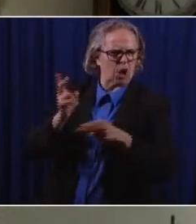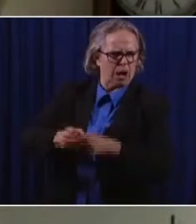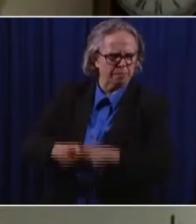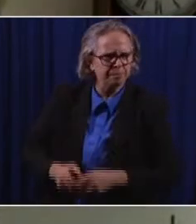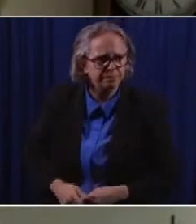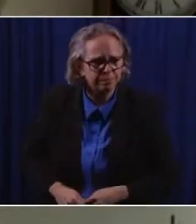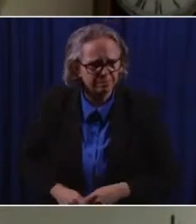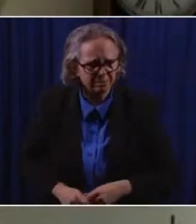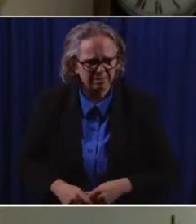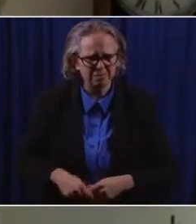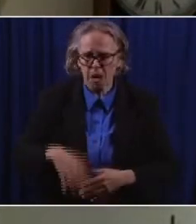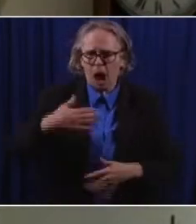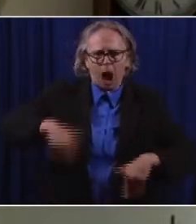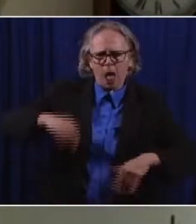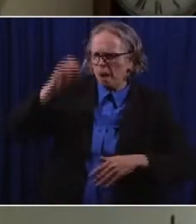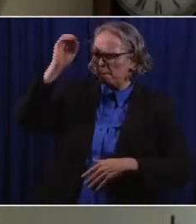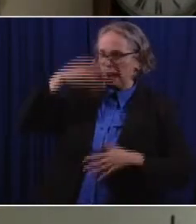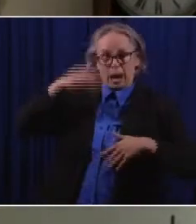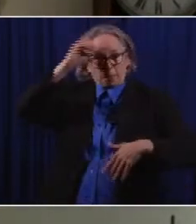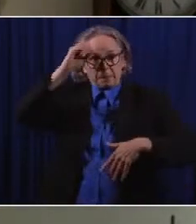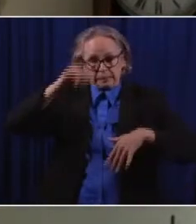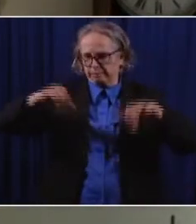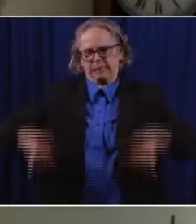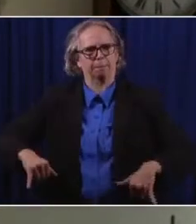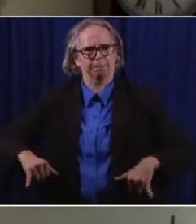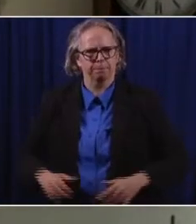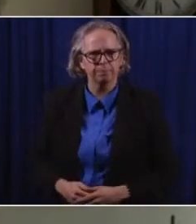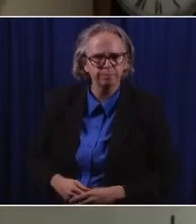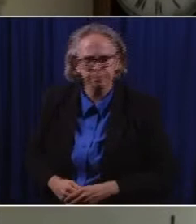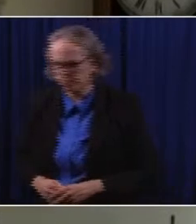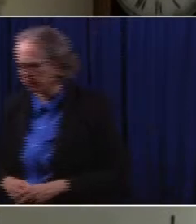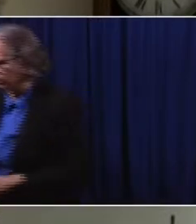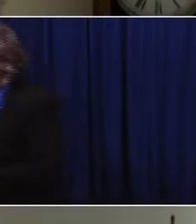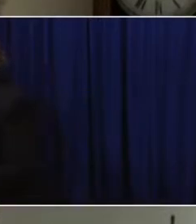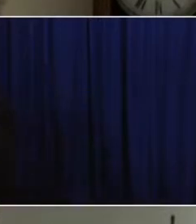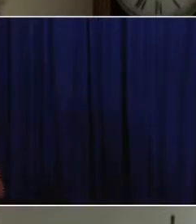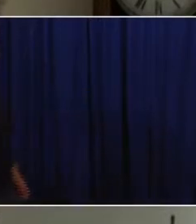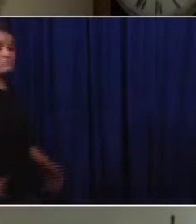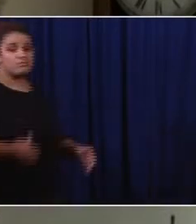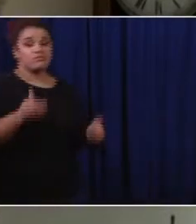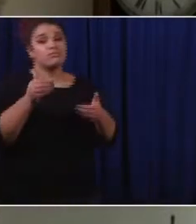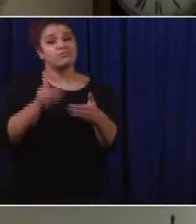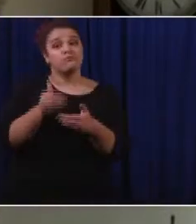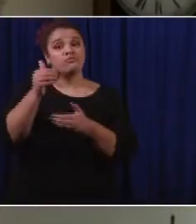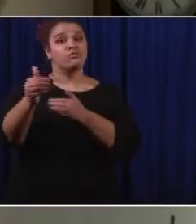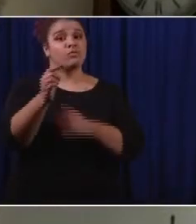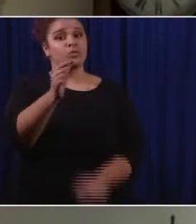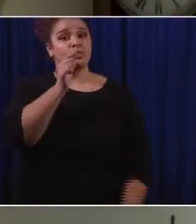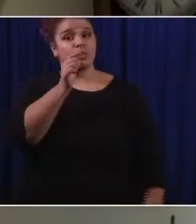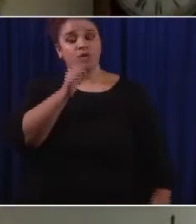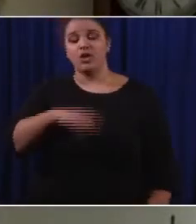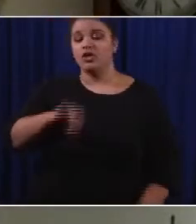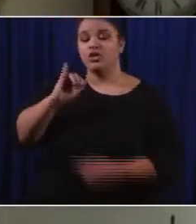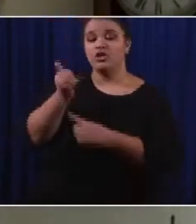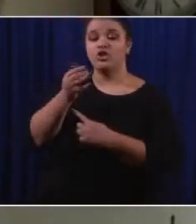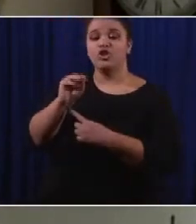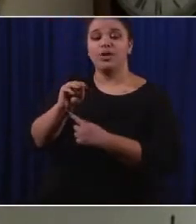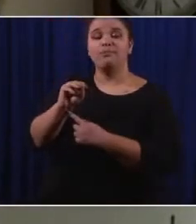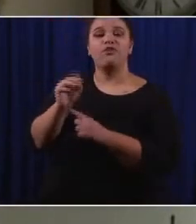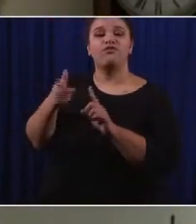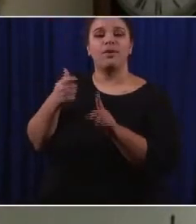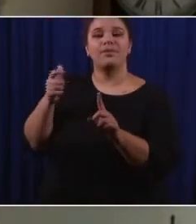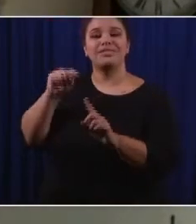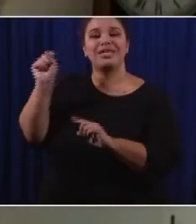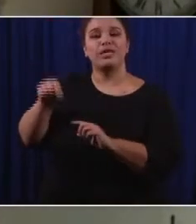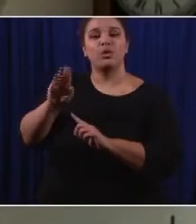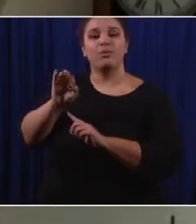position. Next question is from Jim Province at the Toledo Blade. Hey, Jim. Hello, Governor. I think